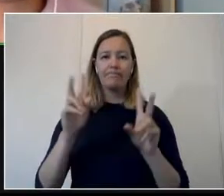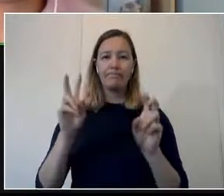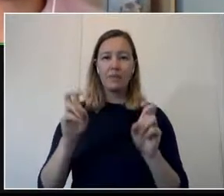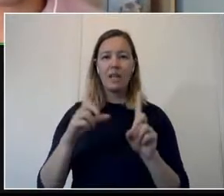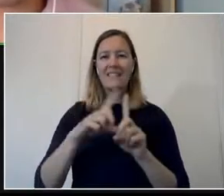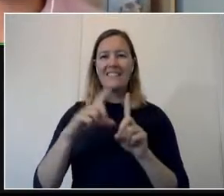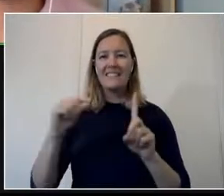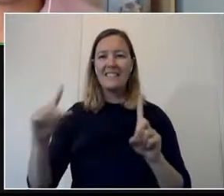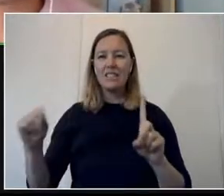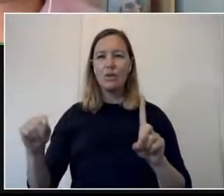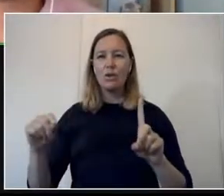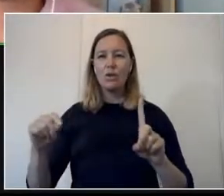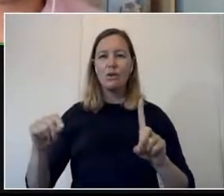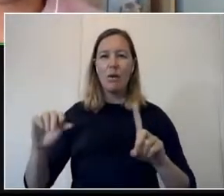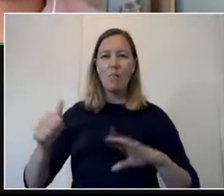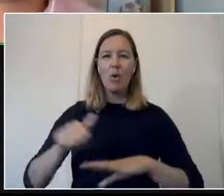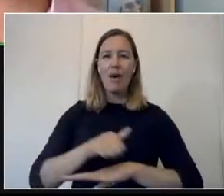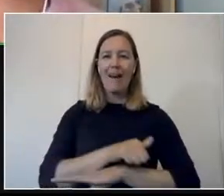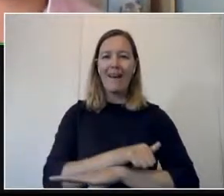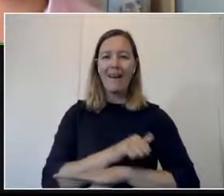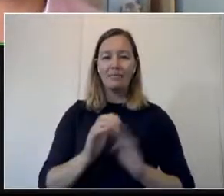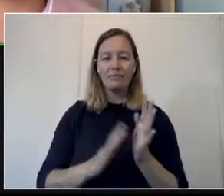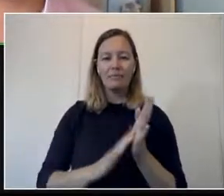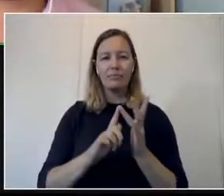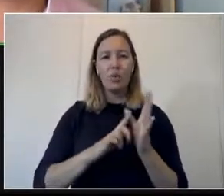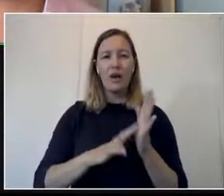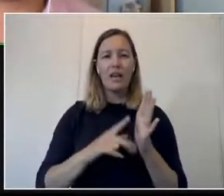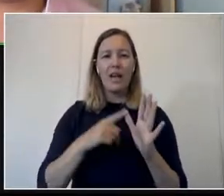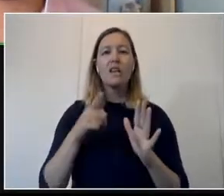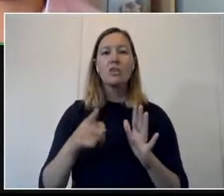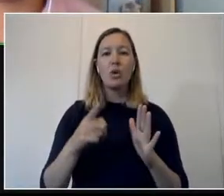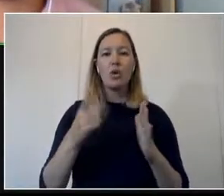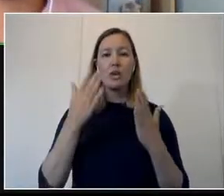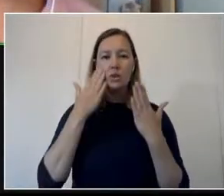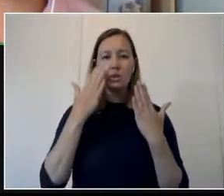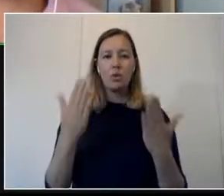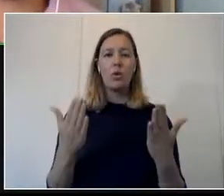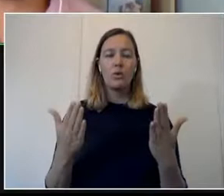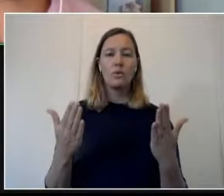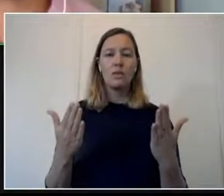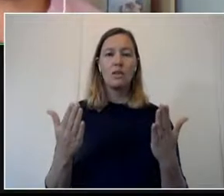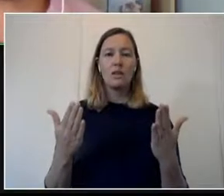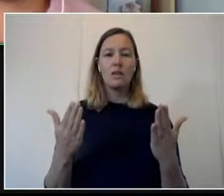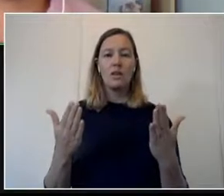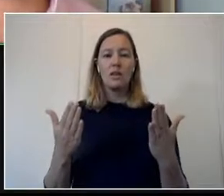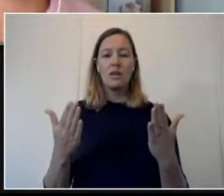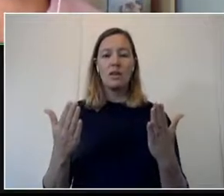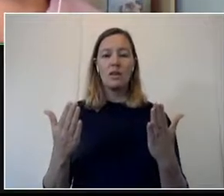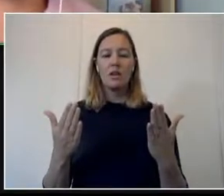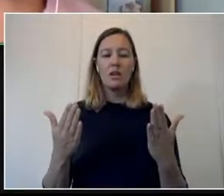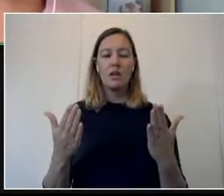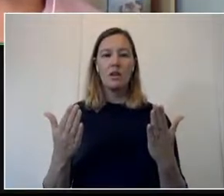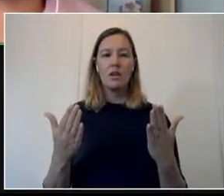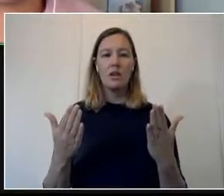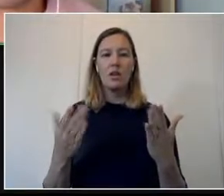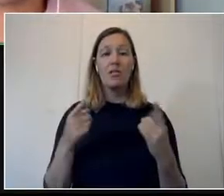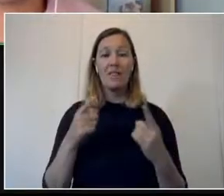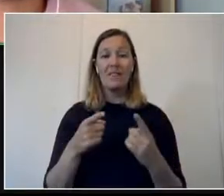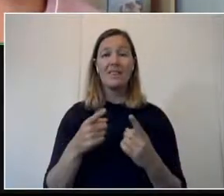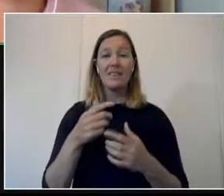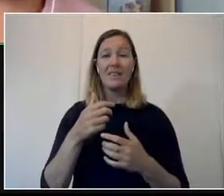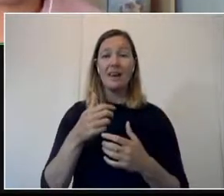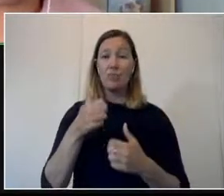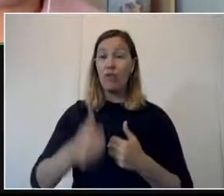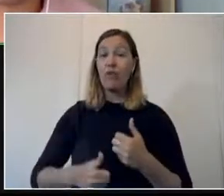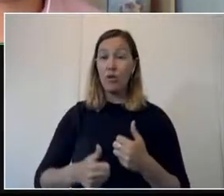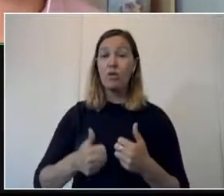you know, because it's taking note and stock of the fact that this is a preferred form of communication